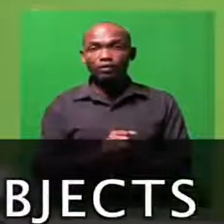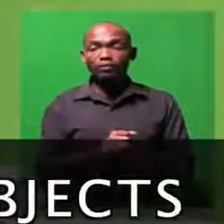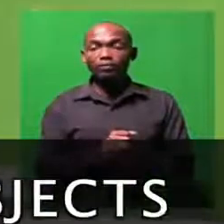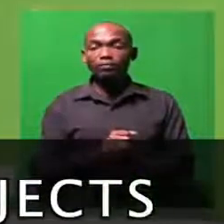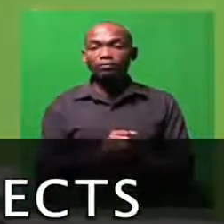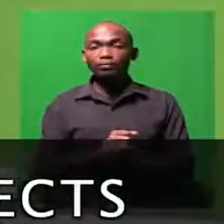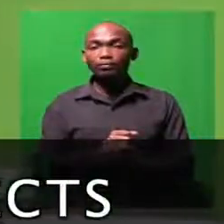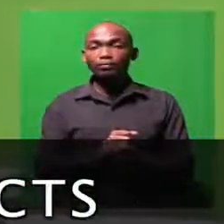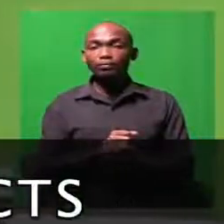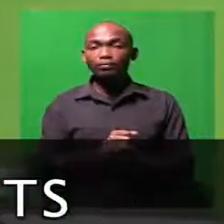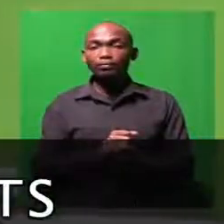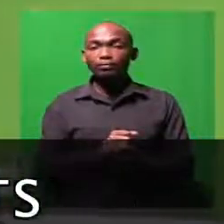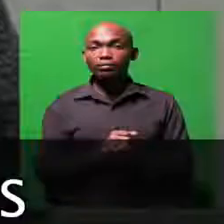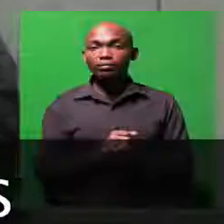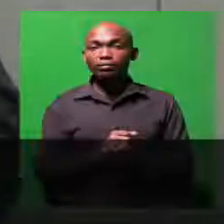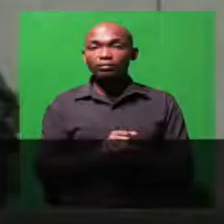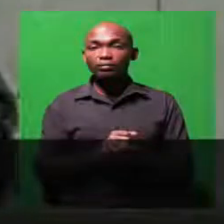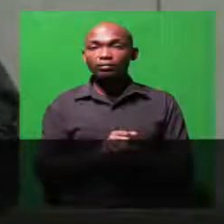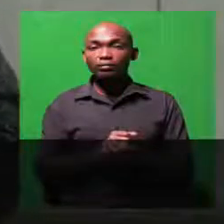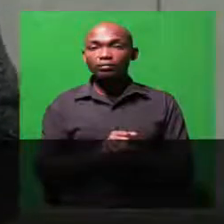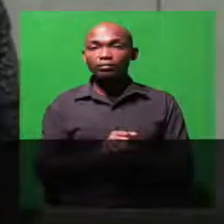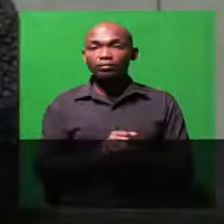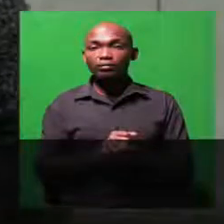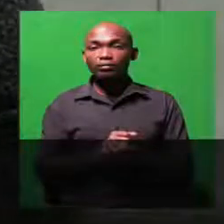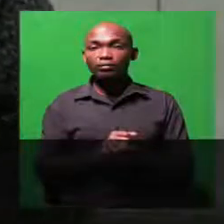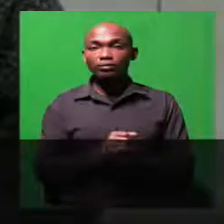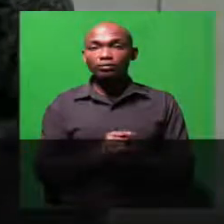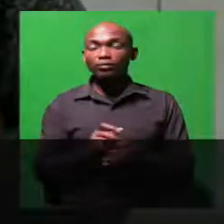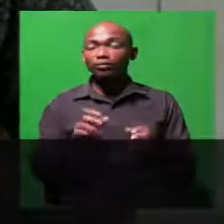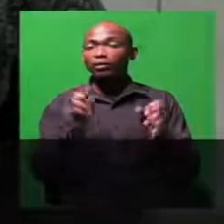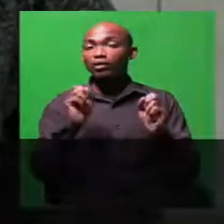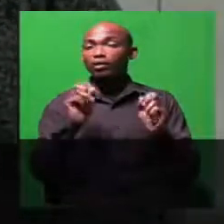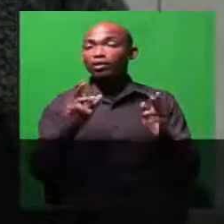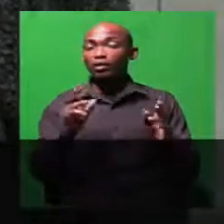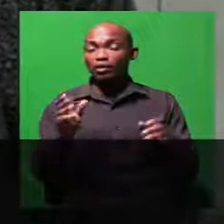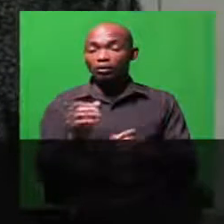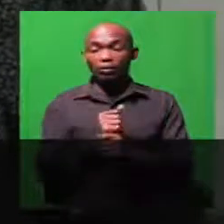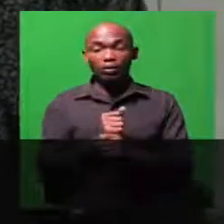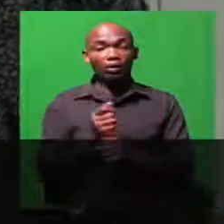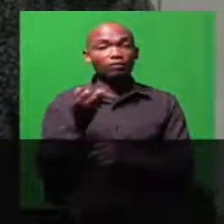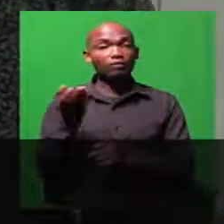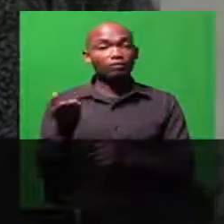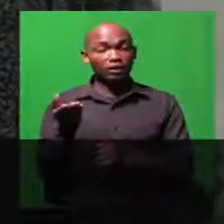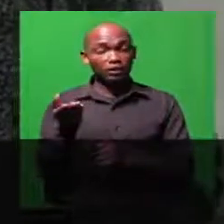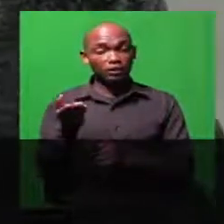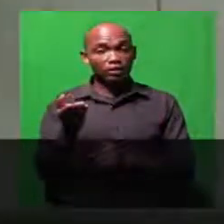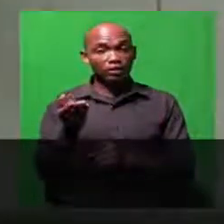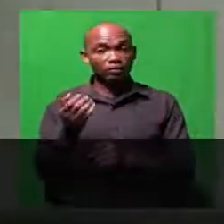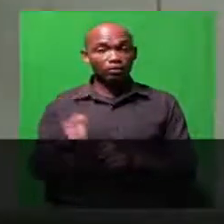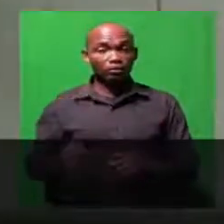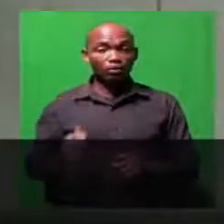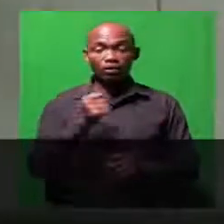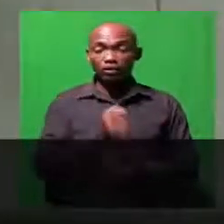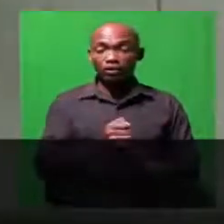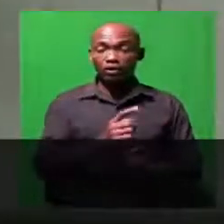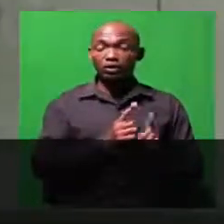Okay, so we have certain procedures that we have to follow.